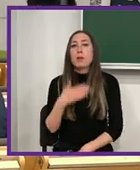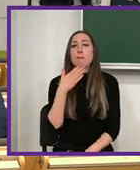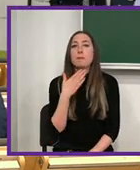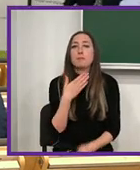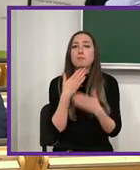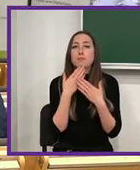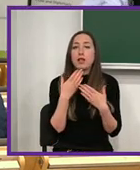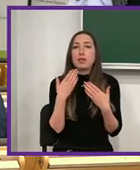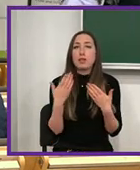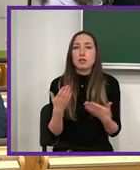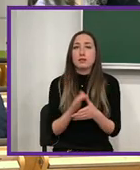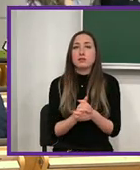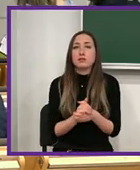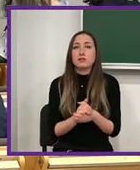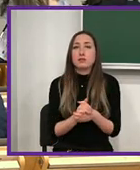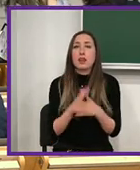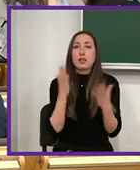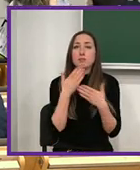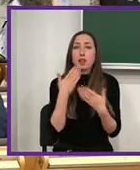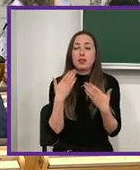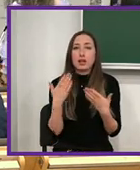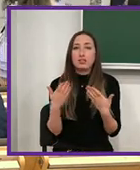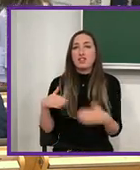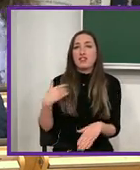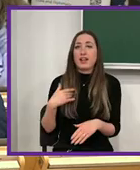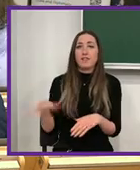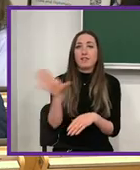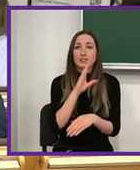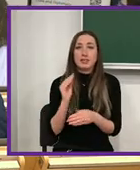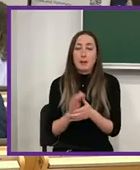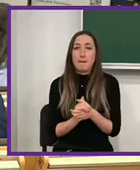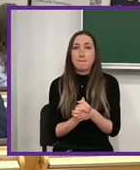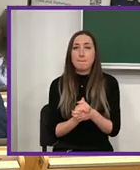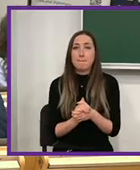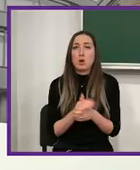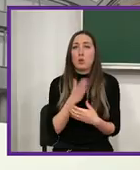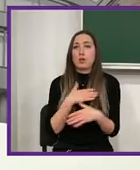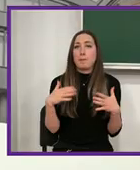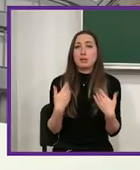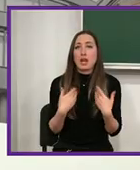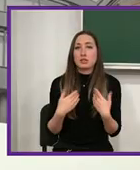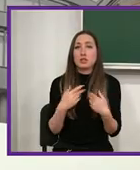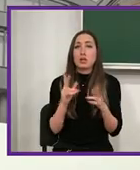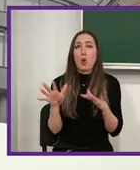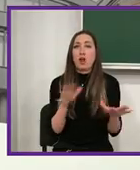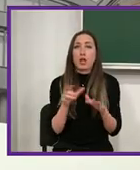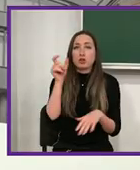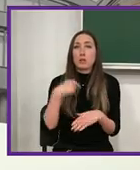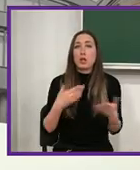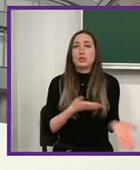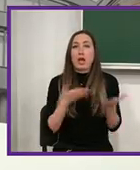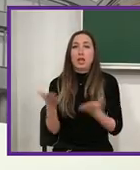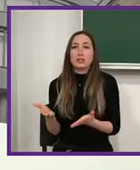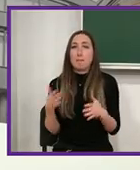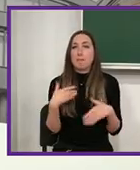Thank you. Hello to everyone. I'm very happy to the organizers for inviting me, and I'm very happy to be back in Riga. I